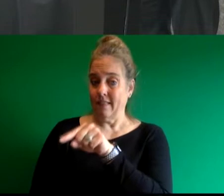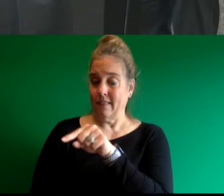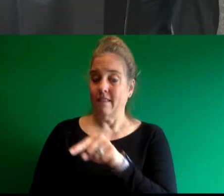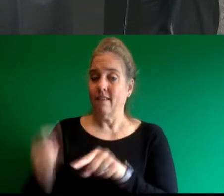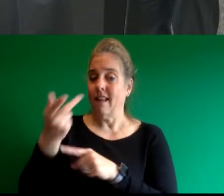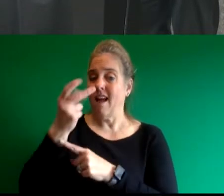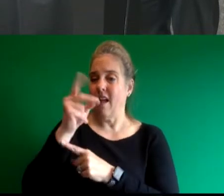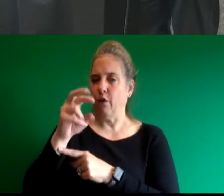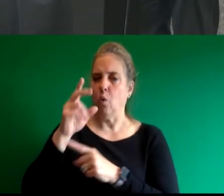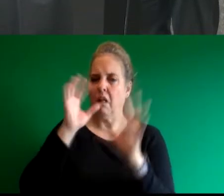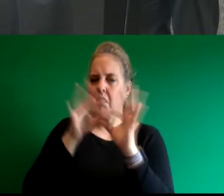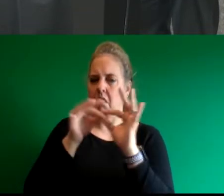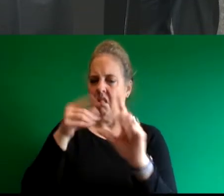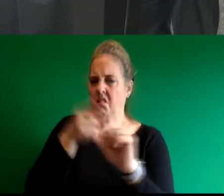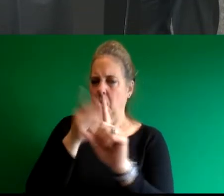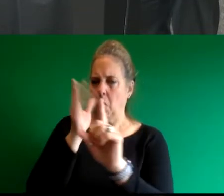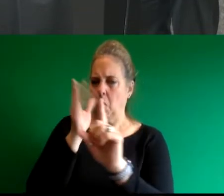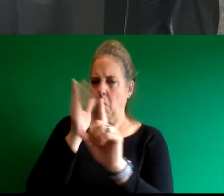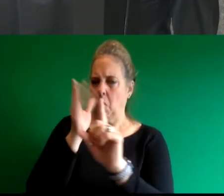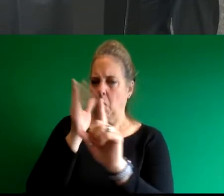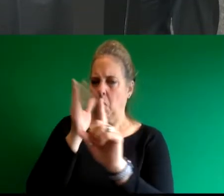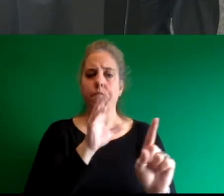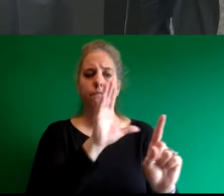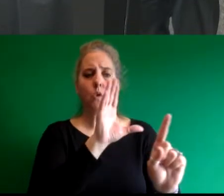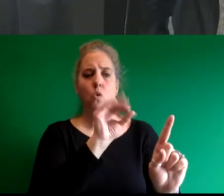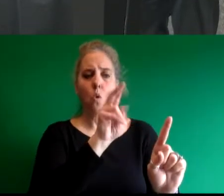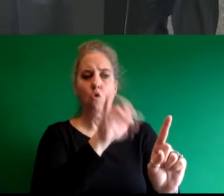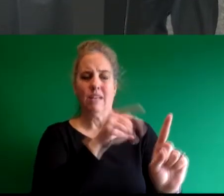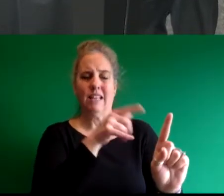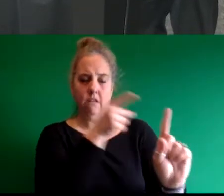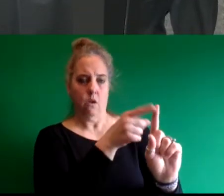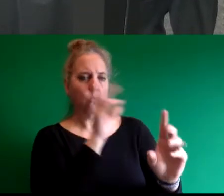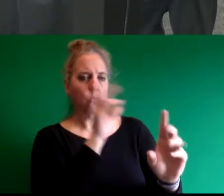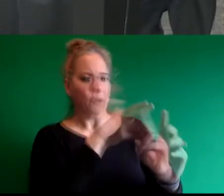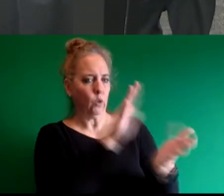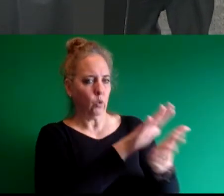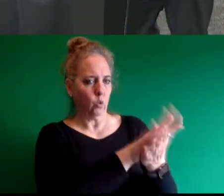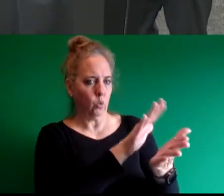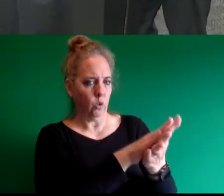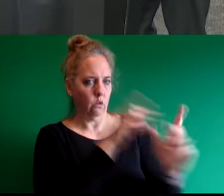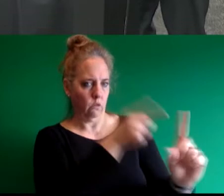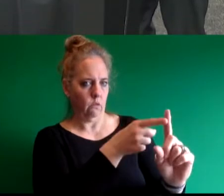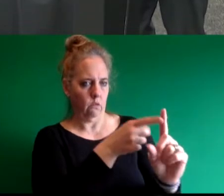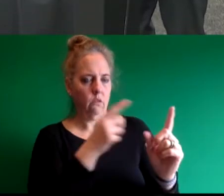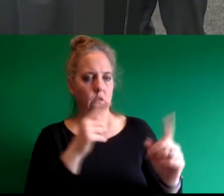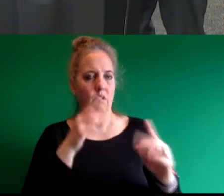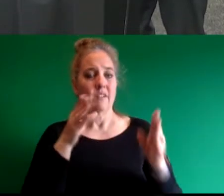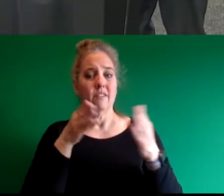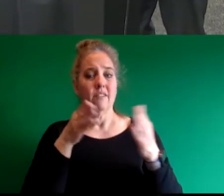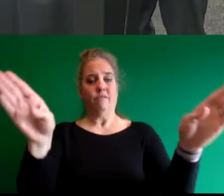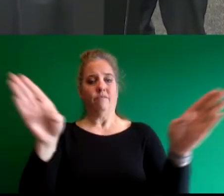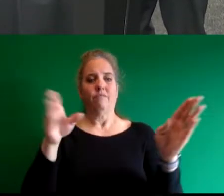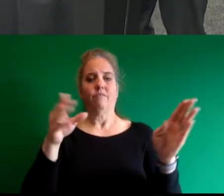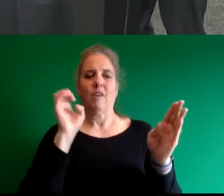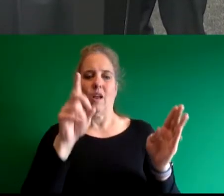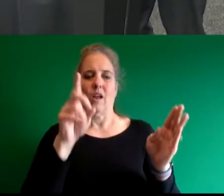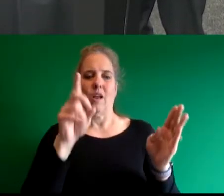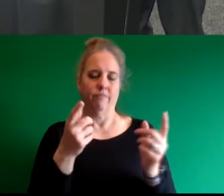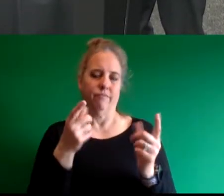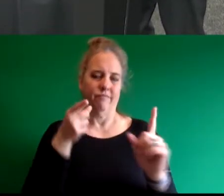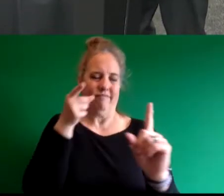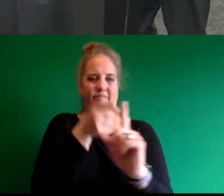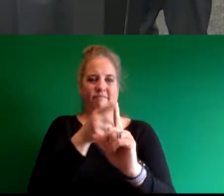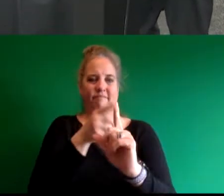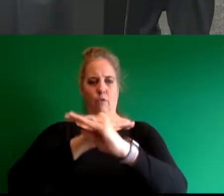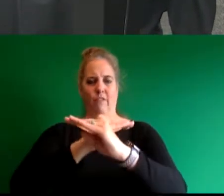but it's really about public education and prevention, particularly focused on youth. I think we do have an important role, as we learn from